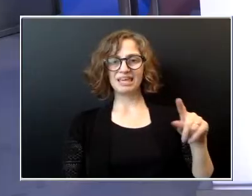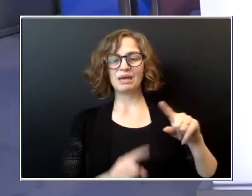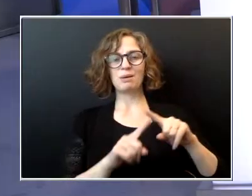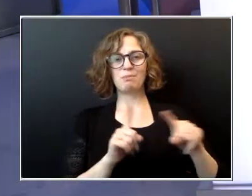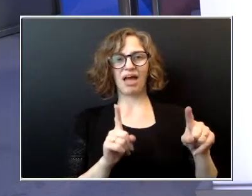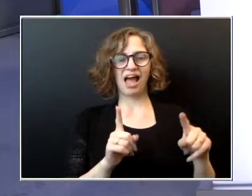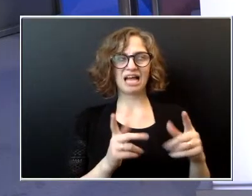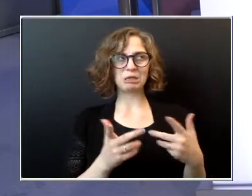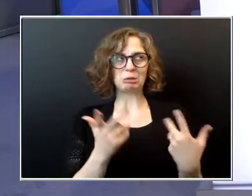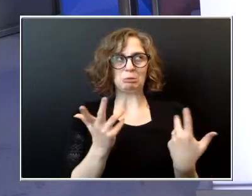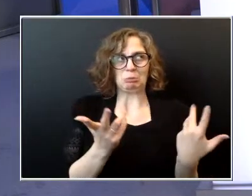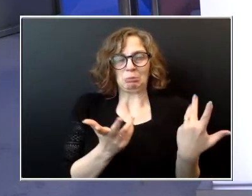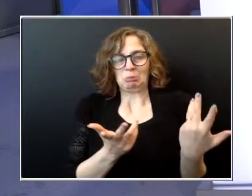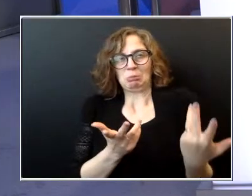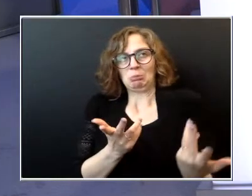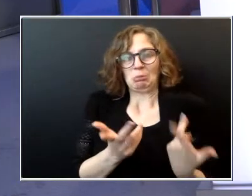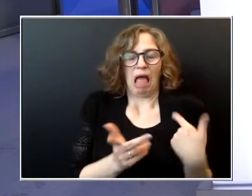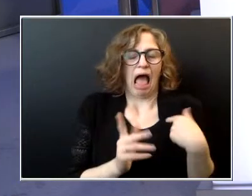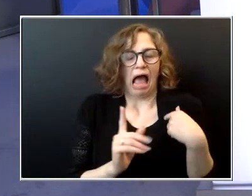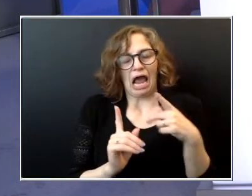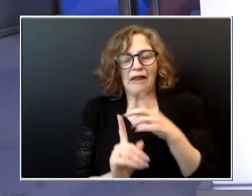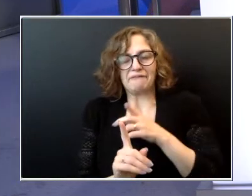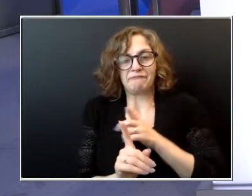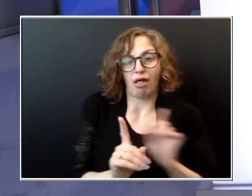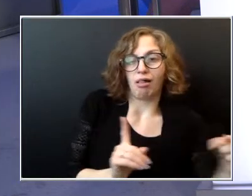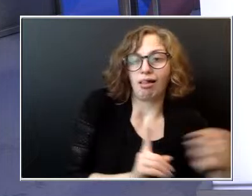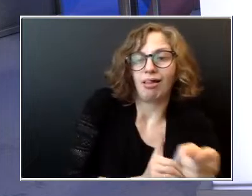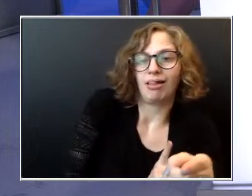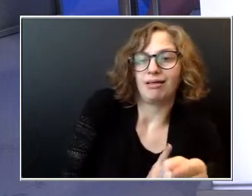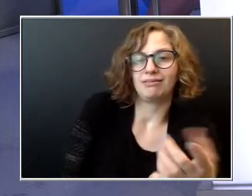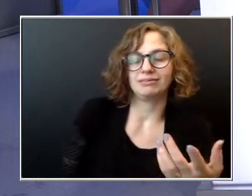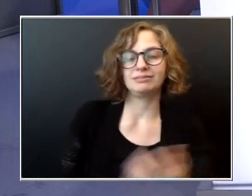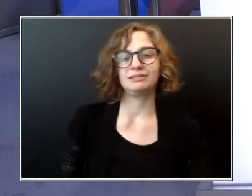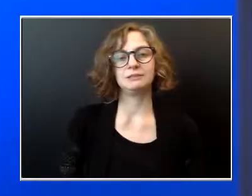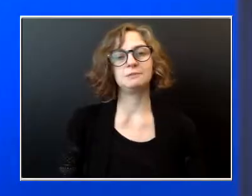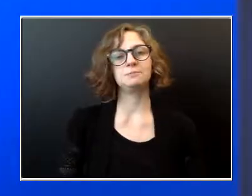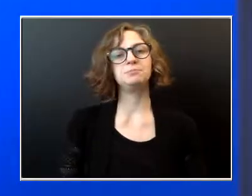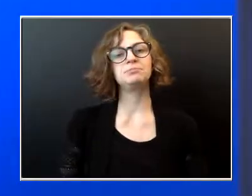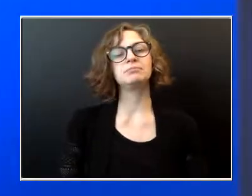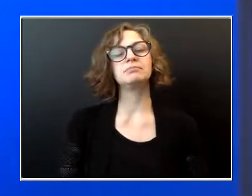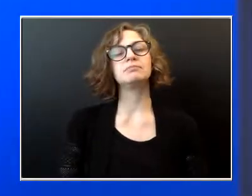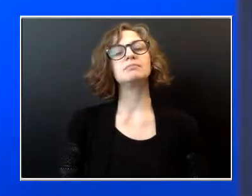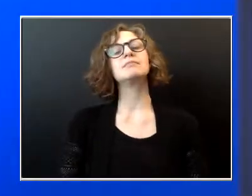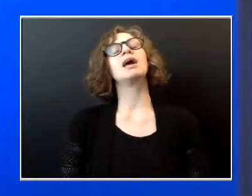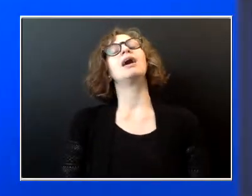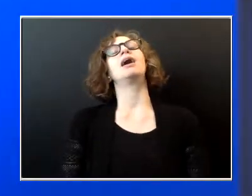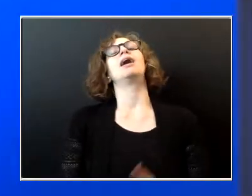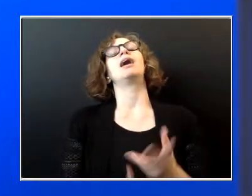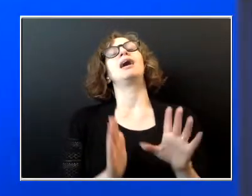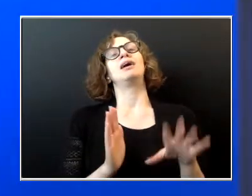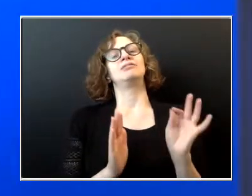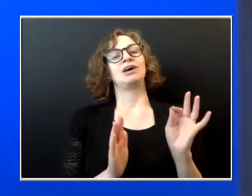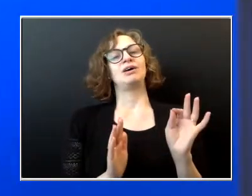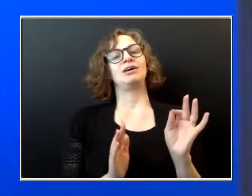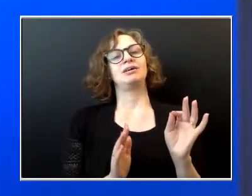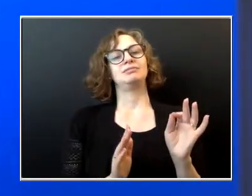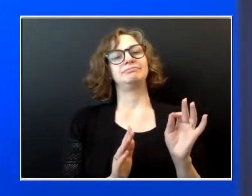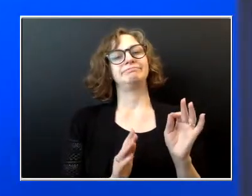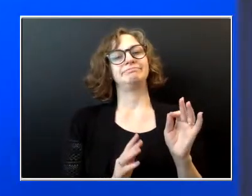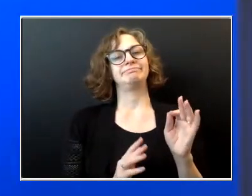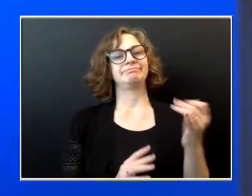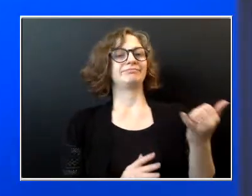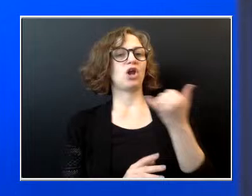is a little funny. Yeah, so, Yeah. But then it turns out I get a phone call from Dr. Bansal, and